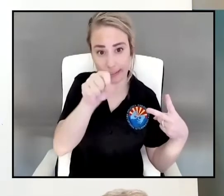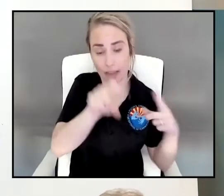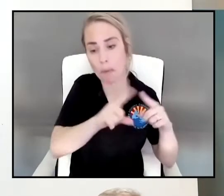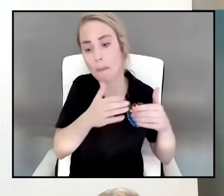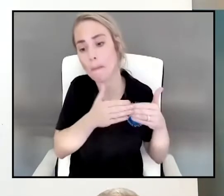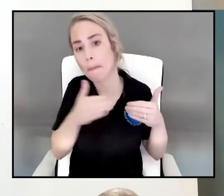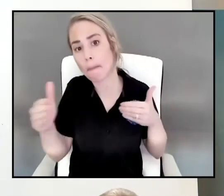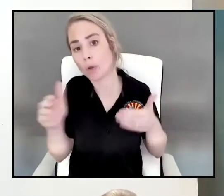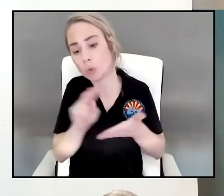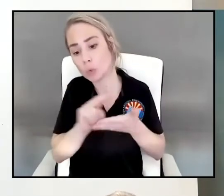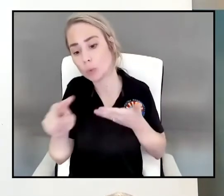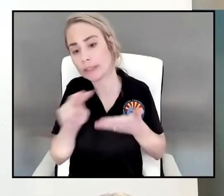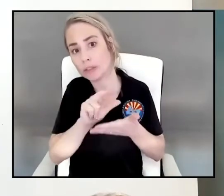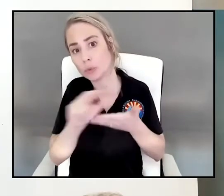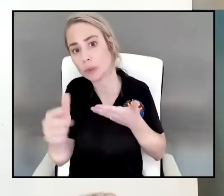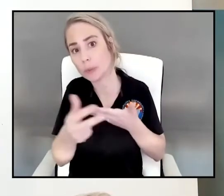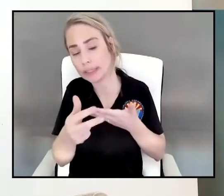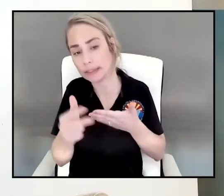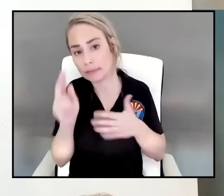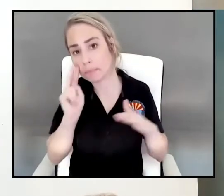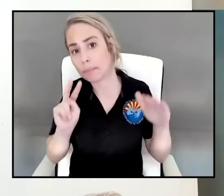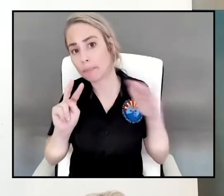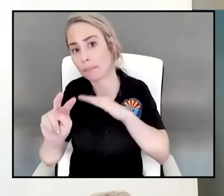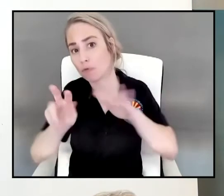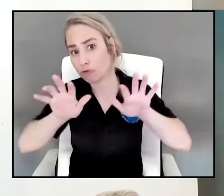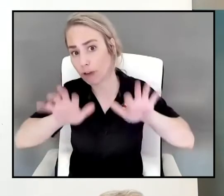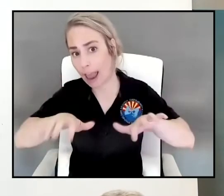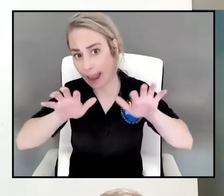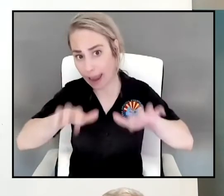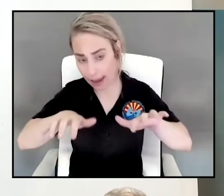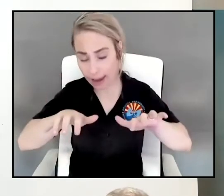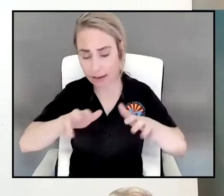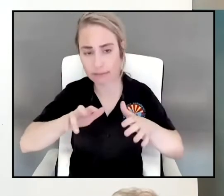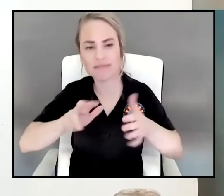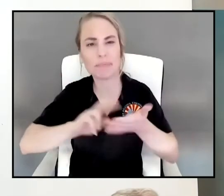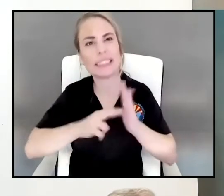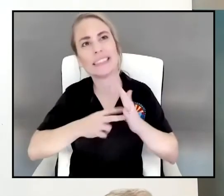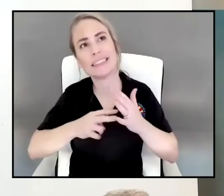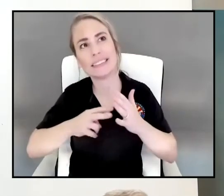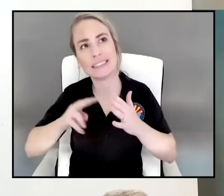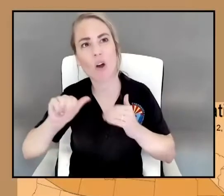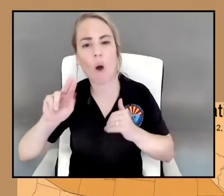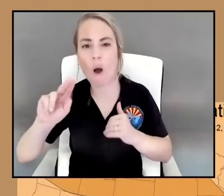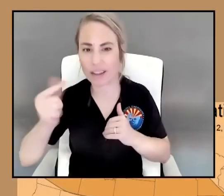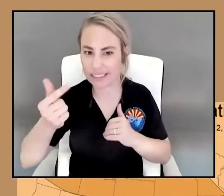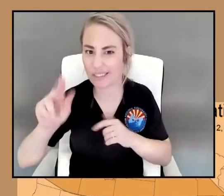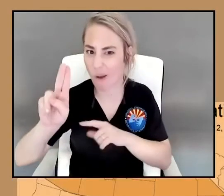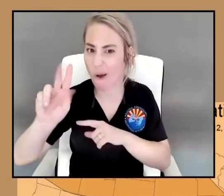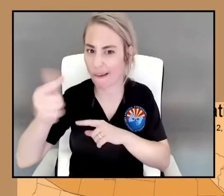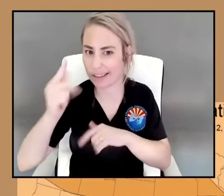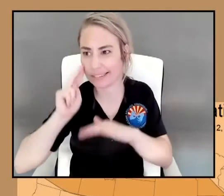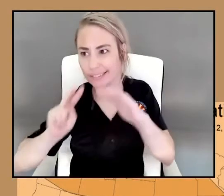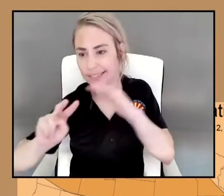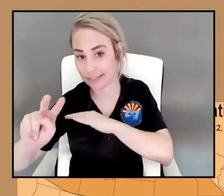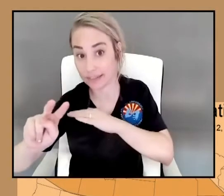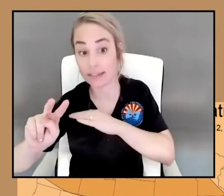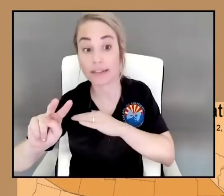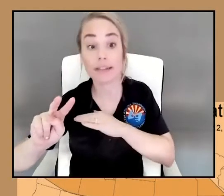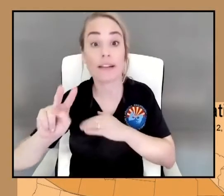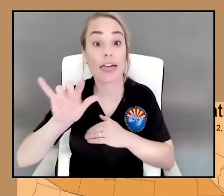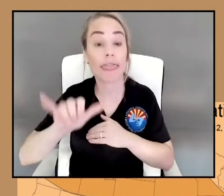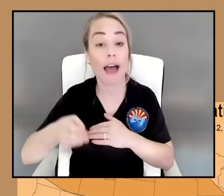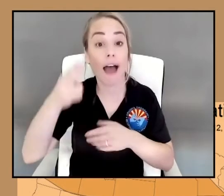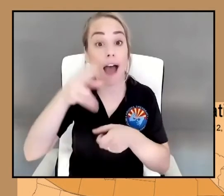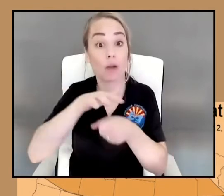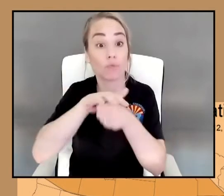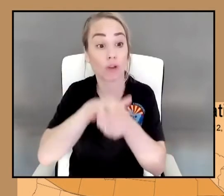to 4 week precipitation outlook, which takes us into August, actually almost mid-August, that high pressure center is actually